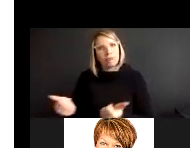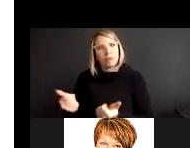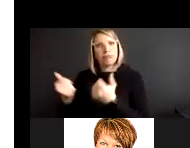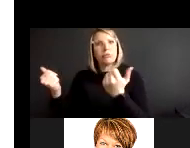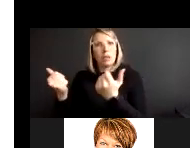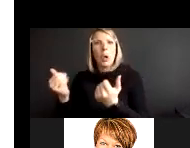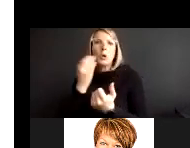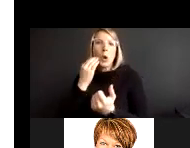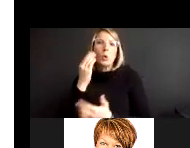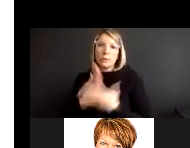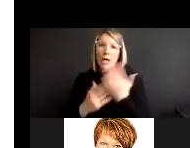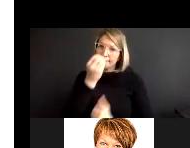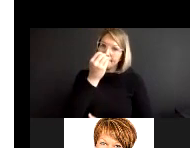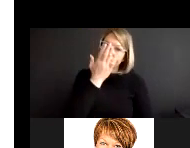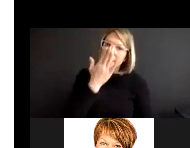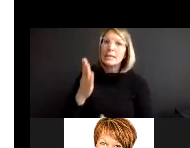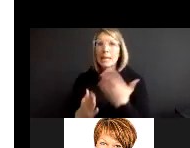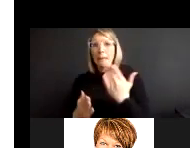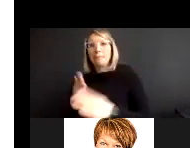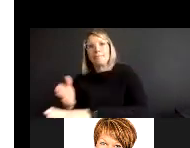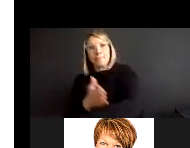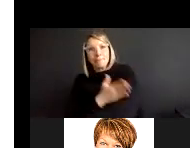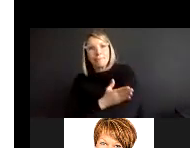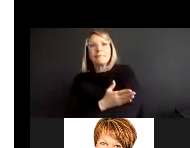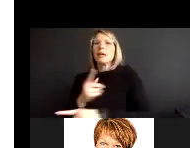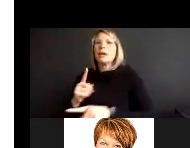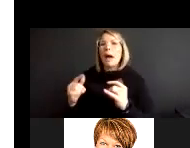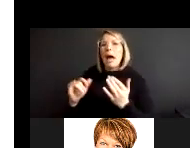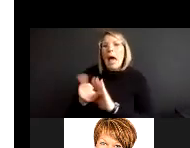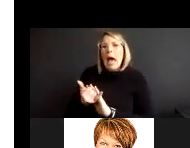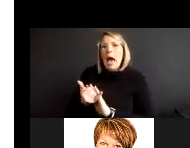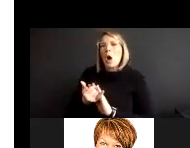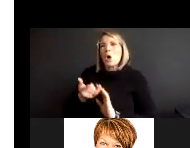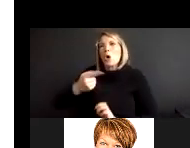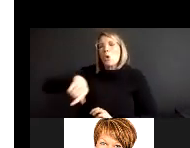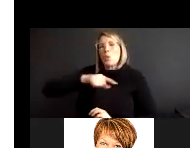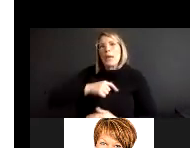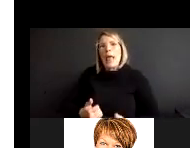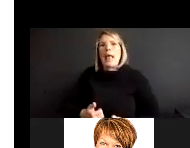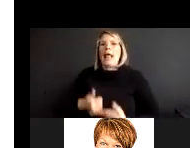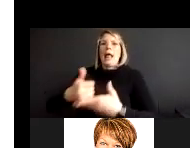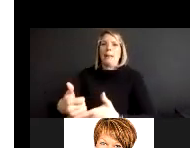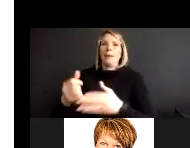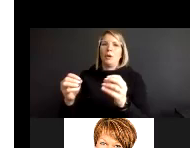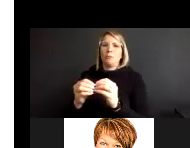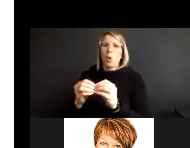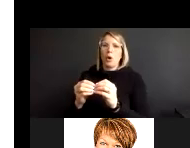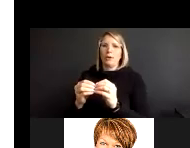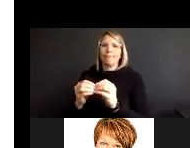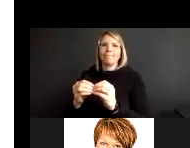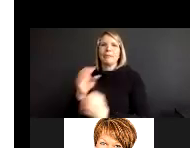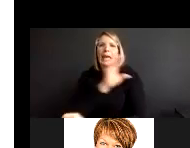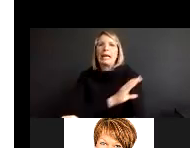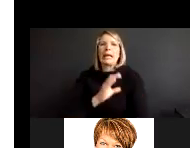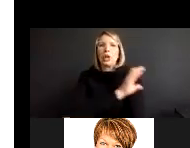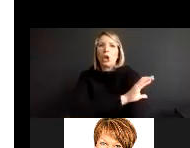at how can we build that clinical confidence for people to do this and give them standardized tools while still helping them